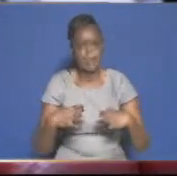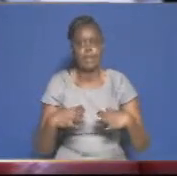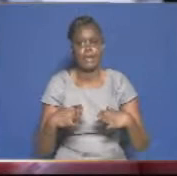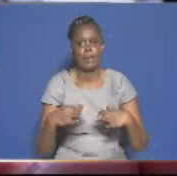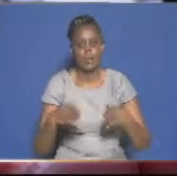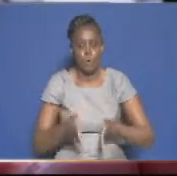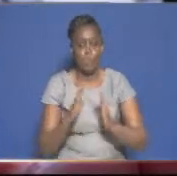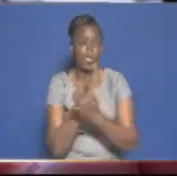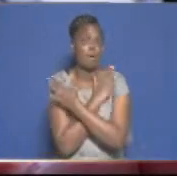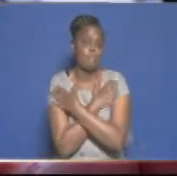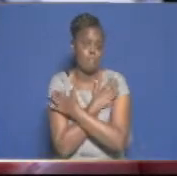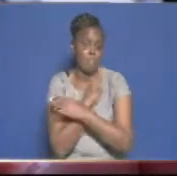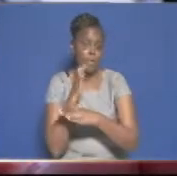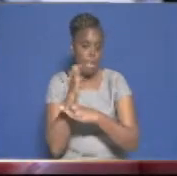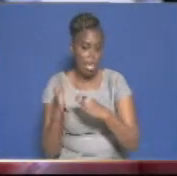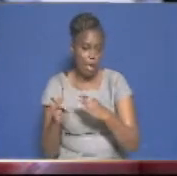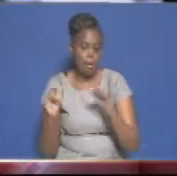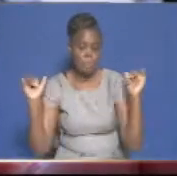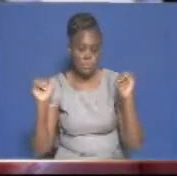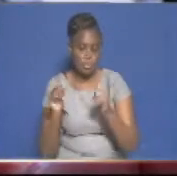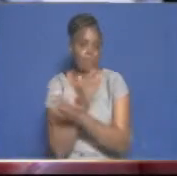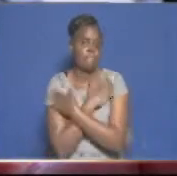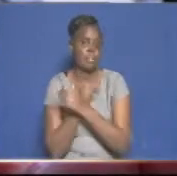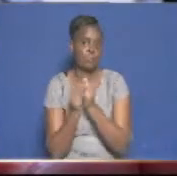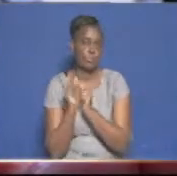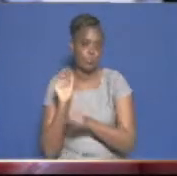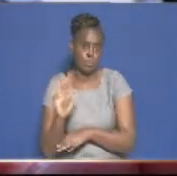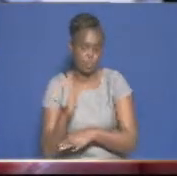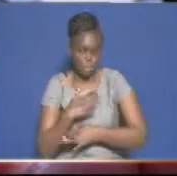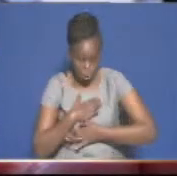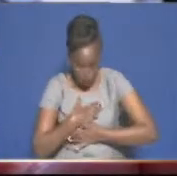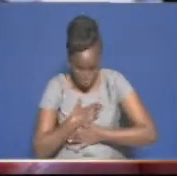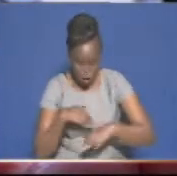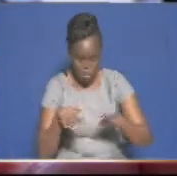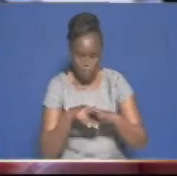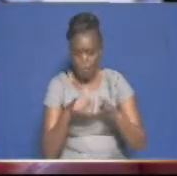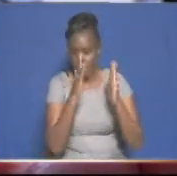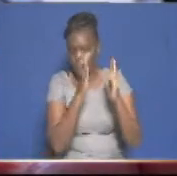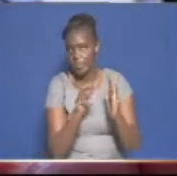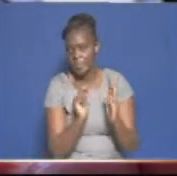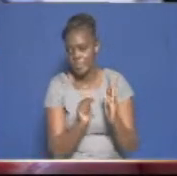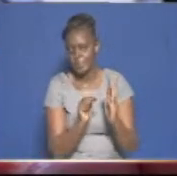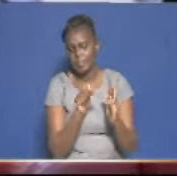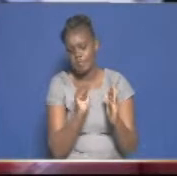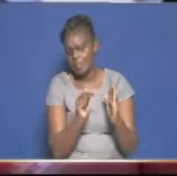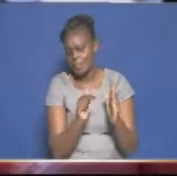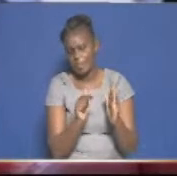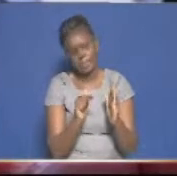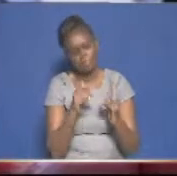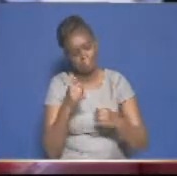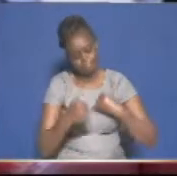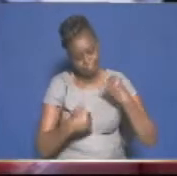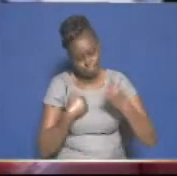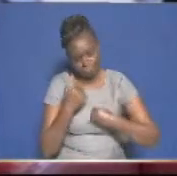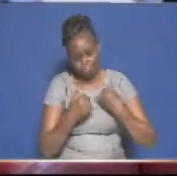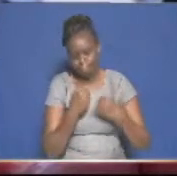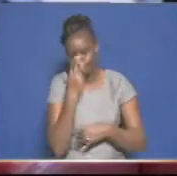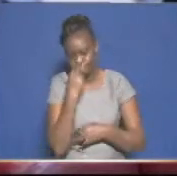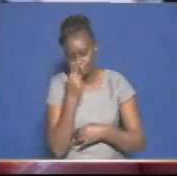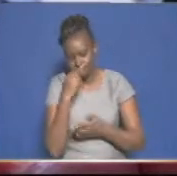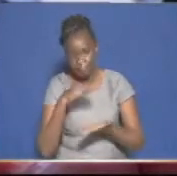in the end, you'll still remain friendly with him. He was also jovial in a way. There's one joke he kept on telling